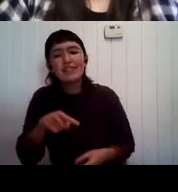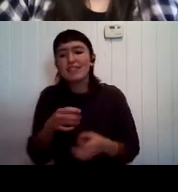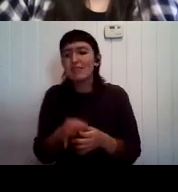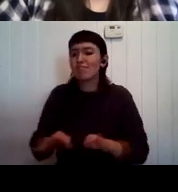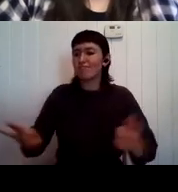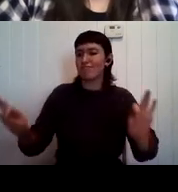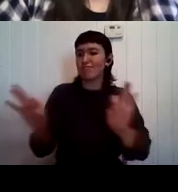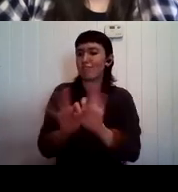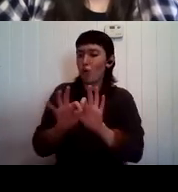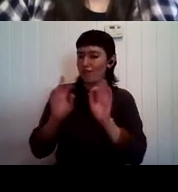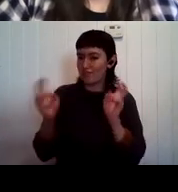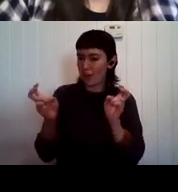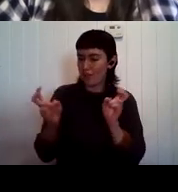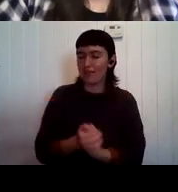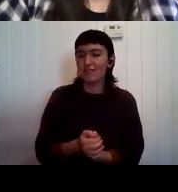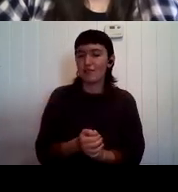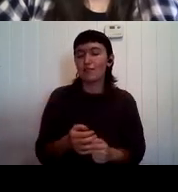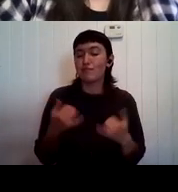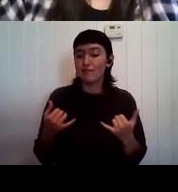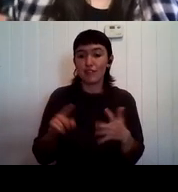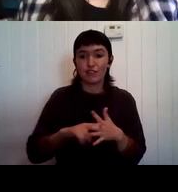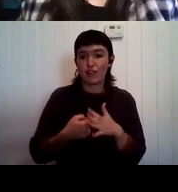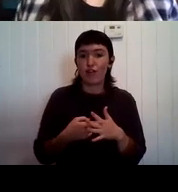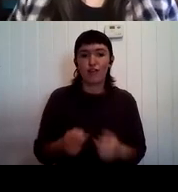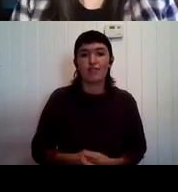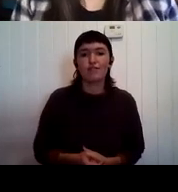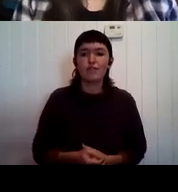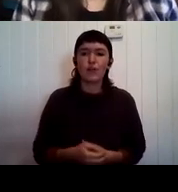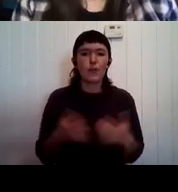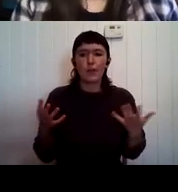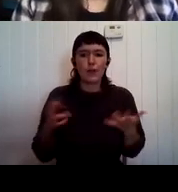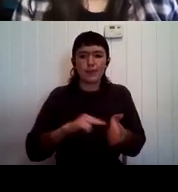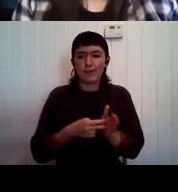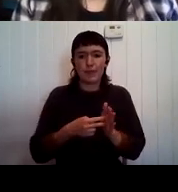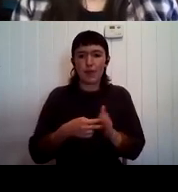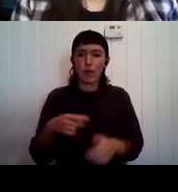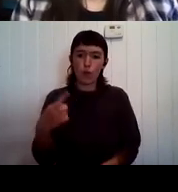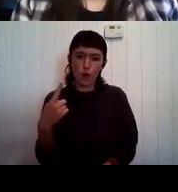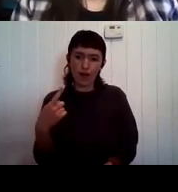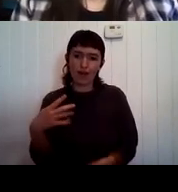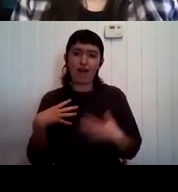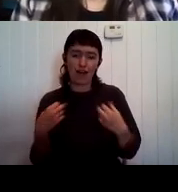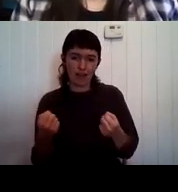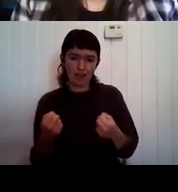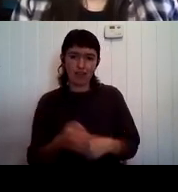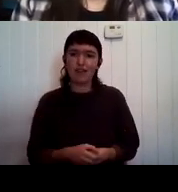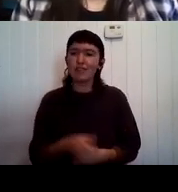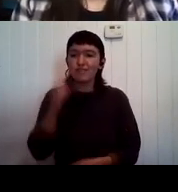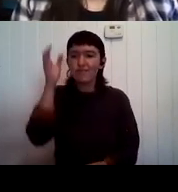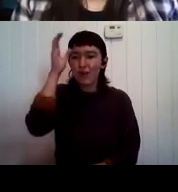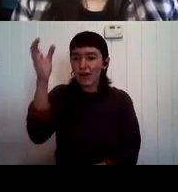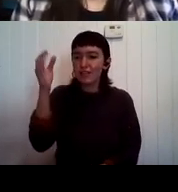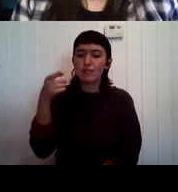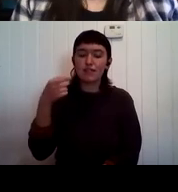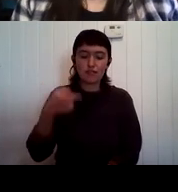Let's get started. What is One Health? One Health, the concept is it's the connection